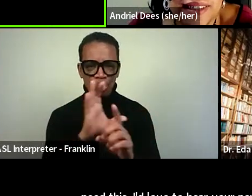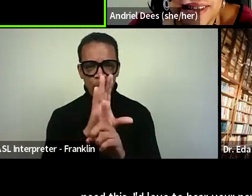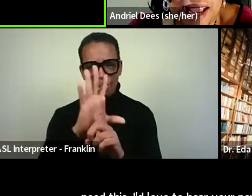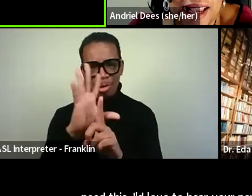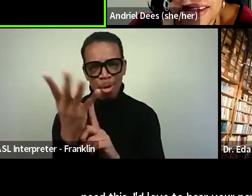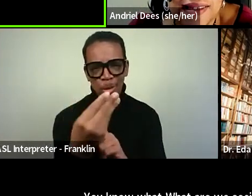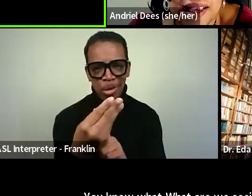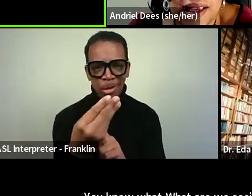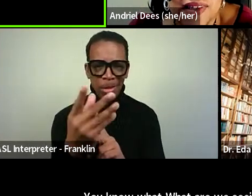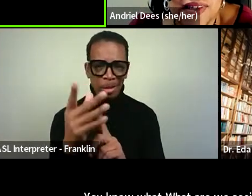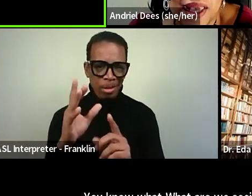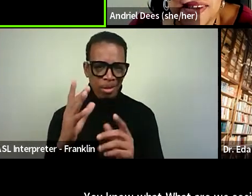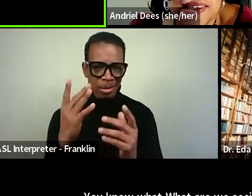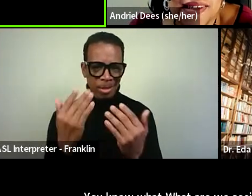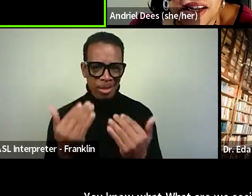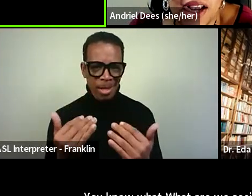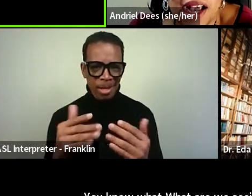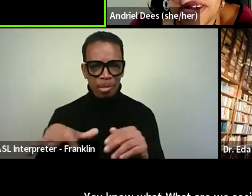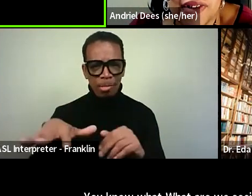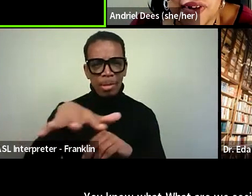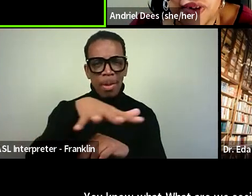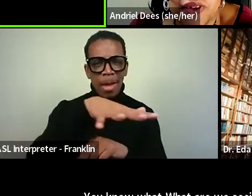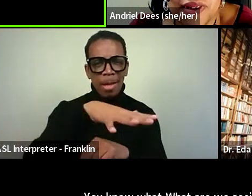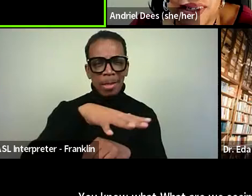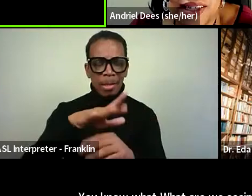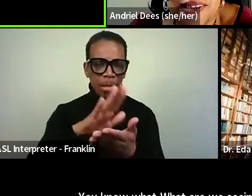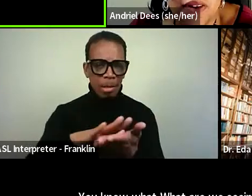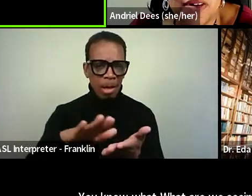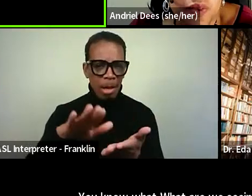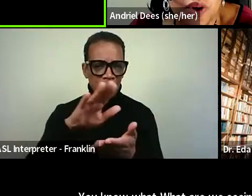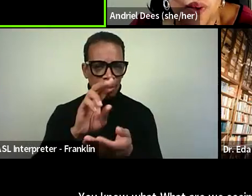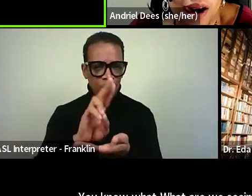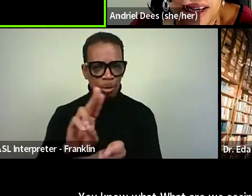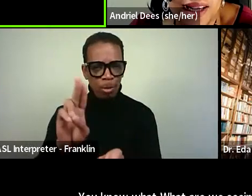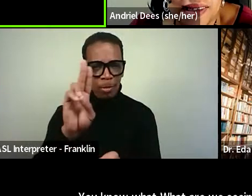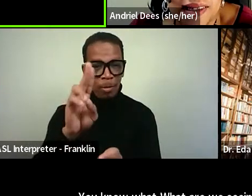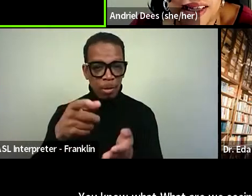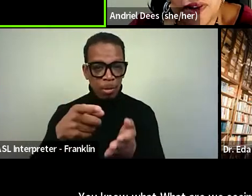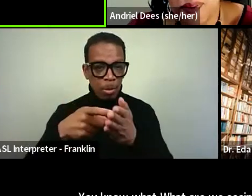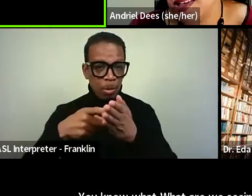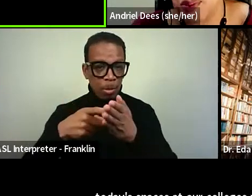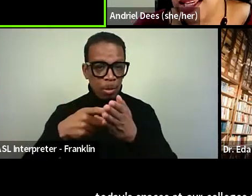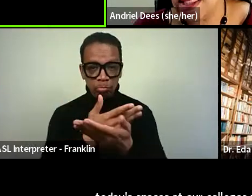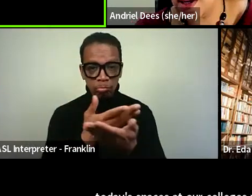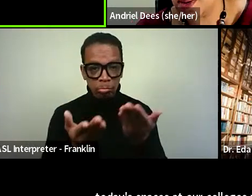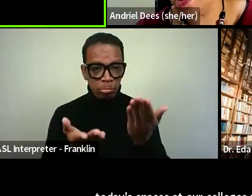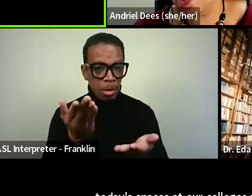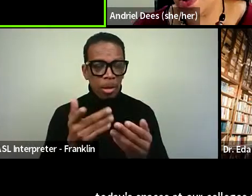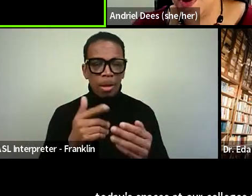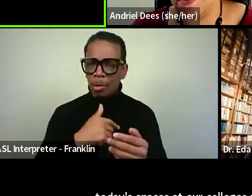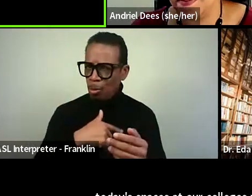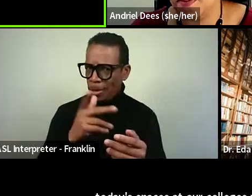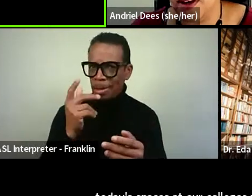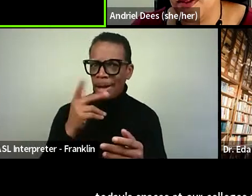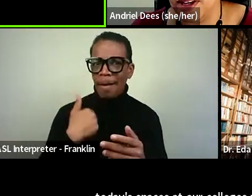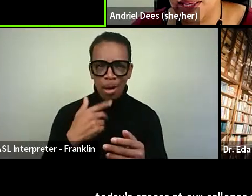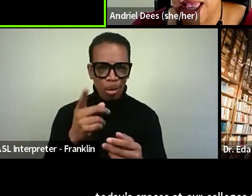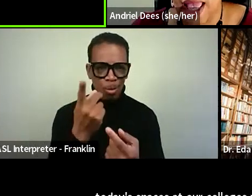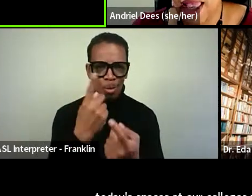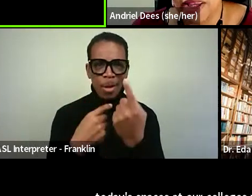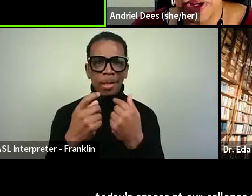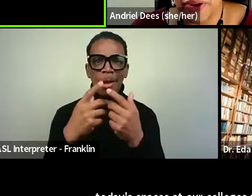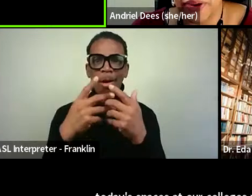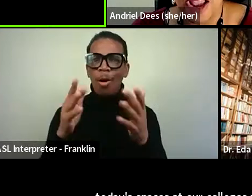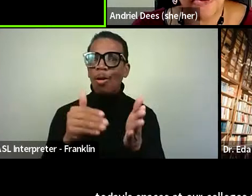culture, in today's spaces at our colleges and universities that is requiring us to need this? Because we get that question quite